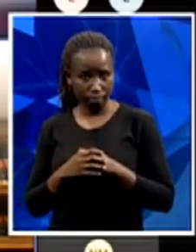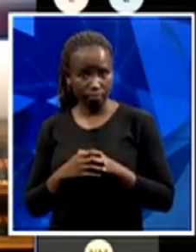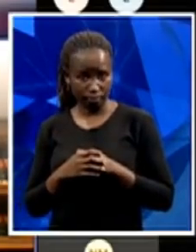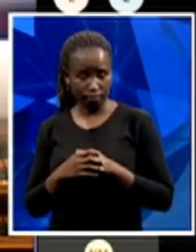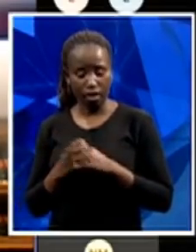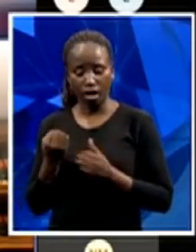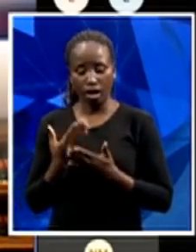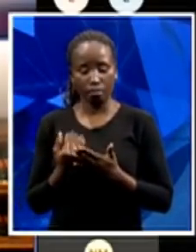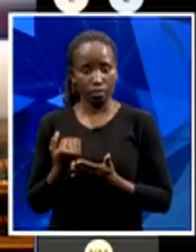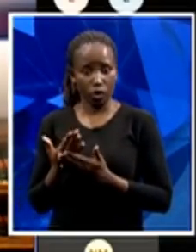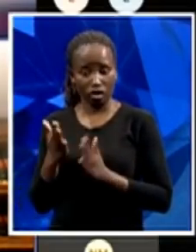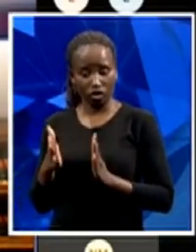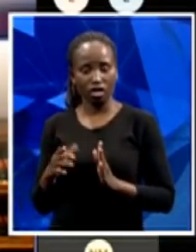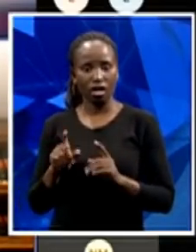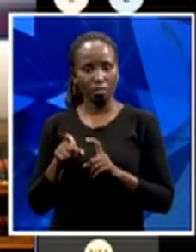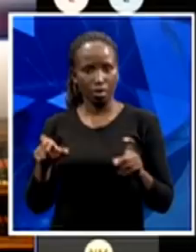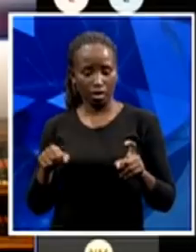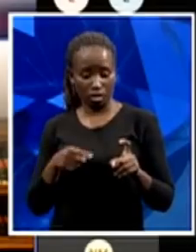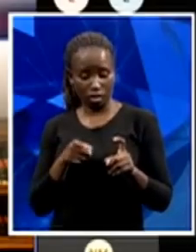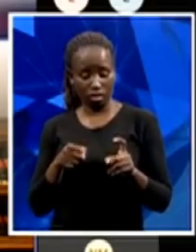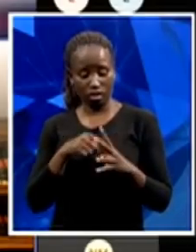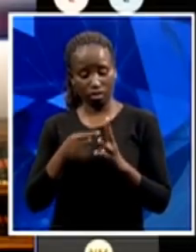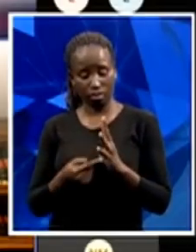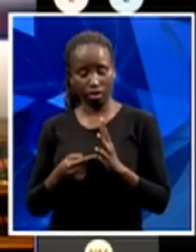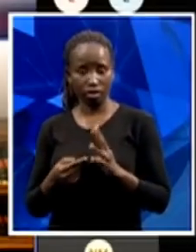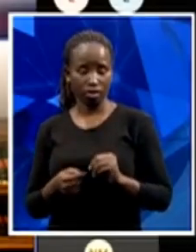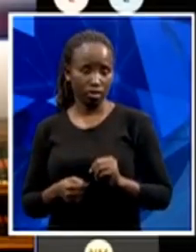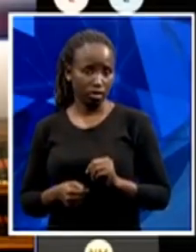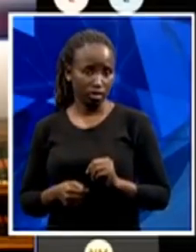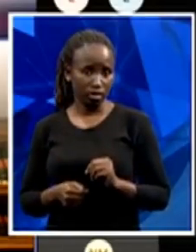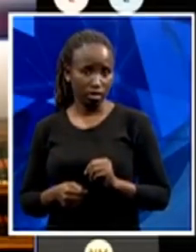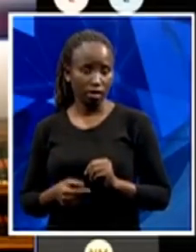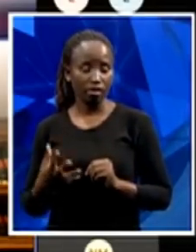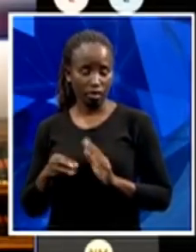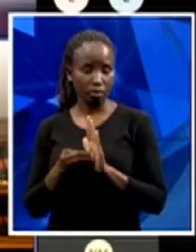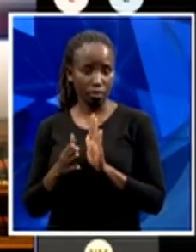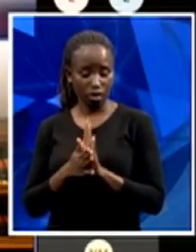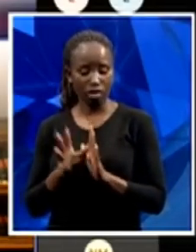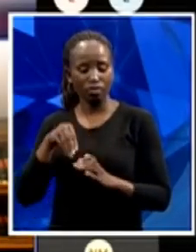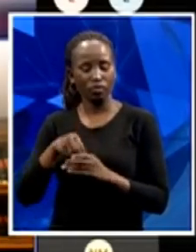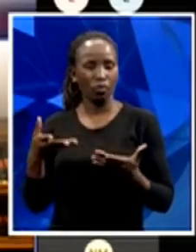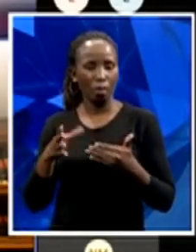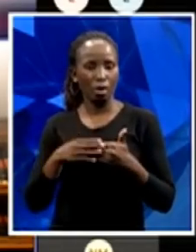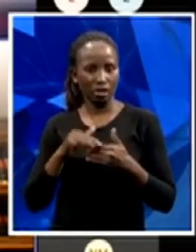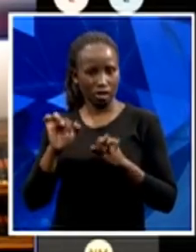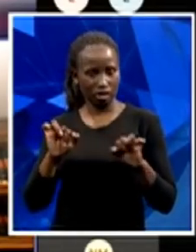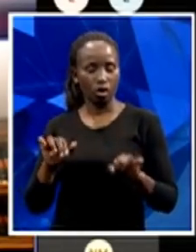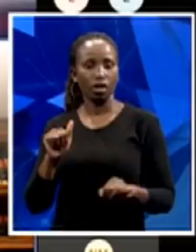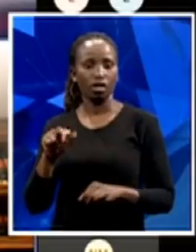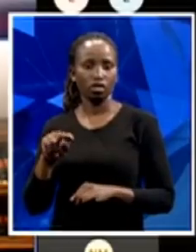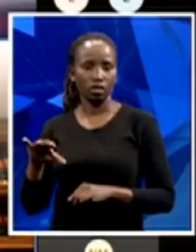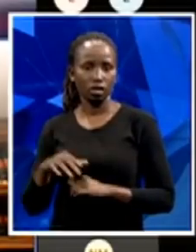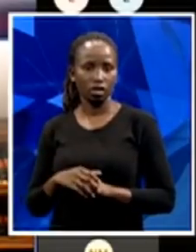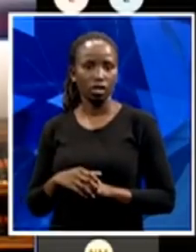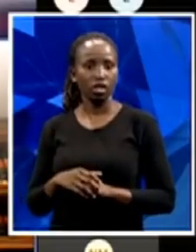describe themselves as good standing members of the ANC, and they seek to intervene in